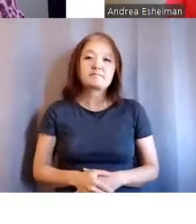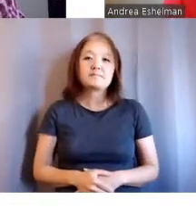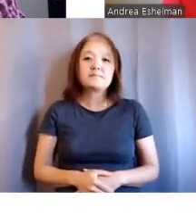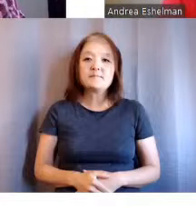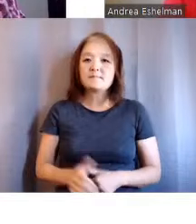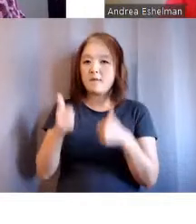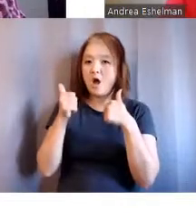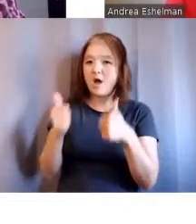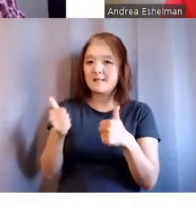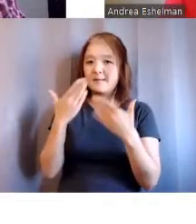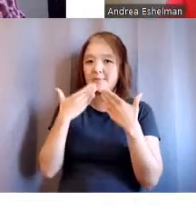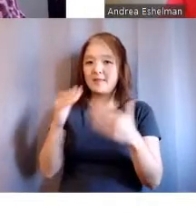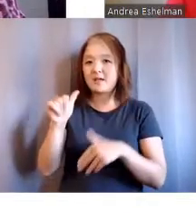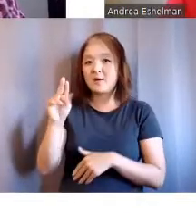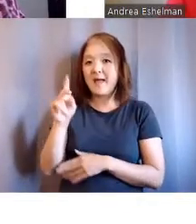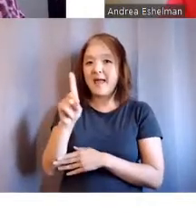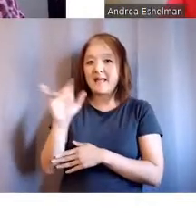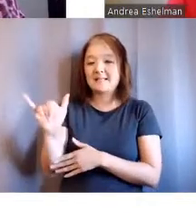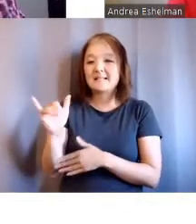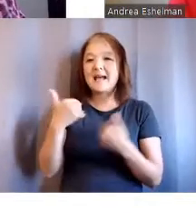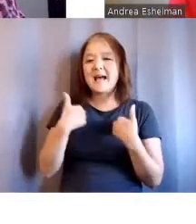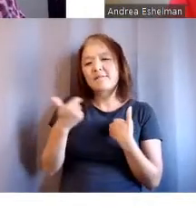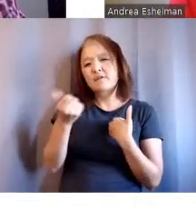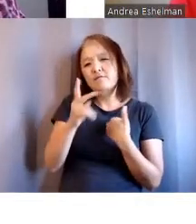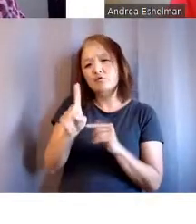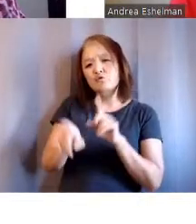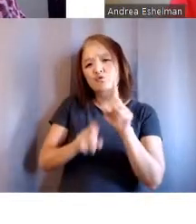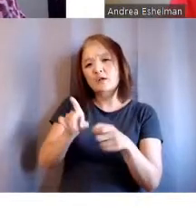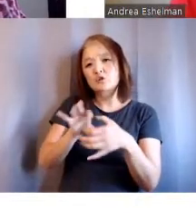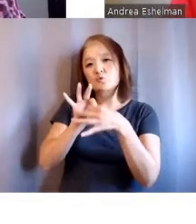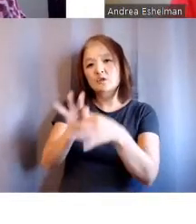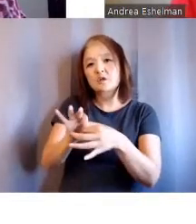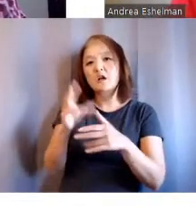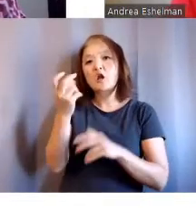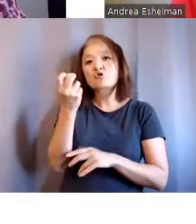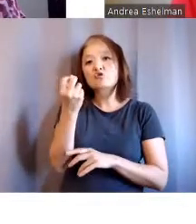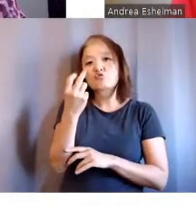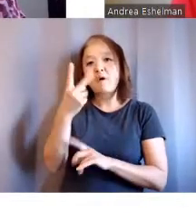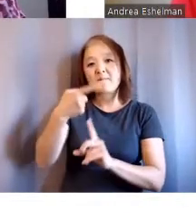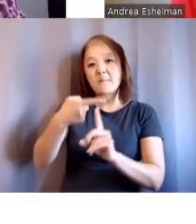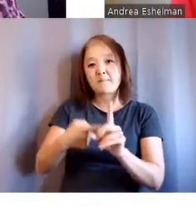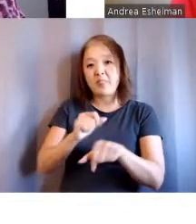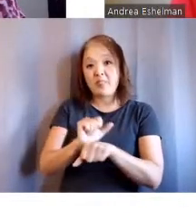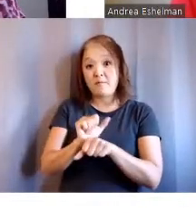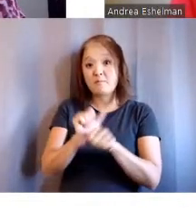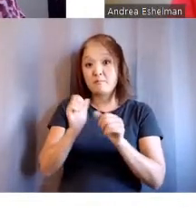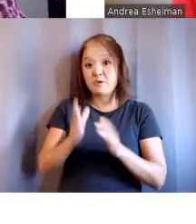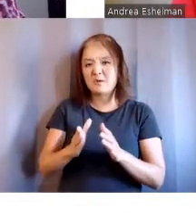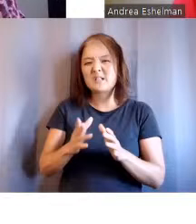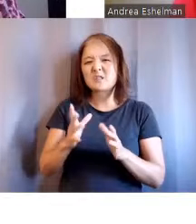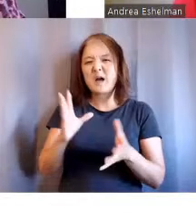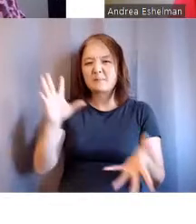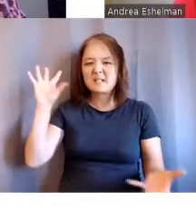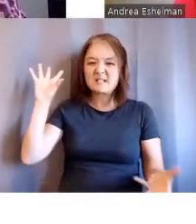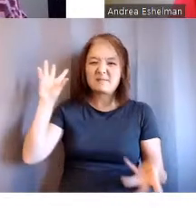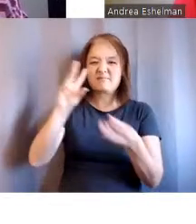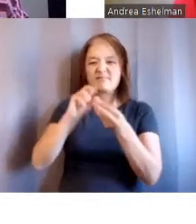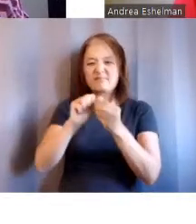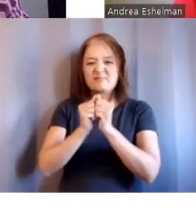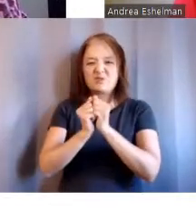Awesome. Thank you, Andy. I have a few questions regarding 12-month employees, so I'm going to group them together.